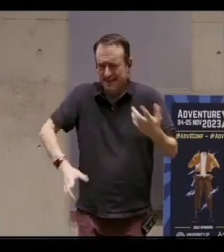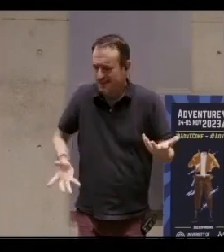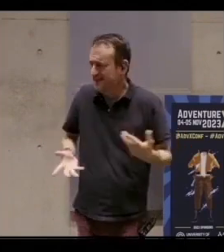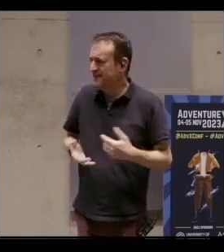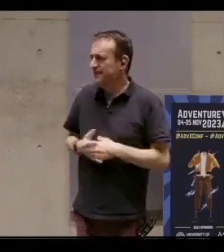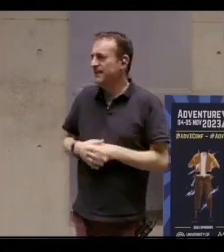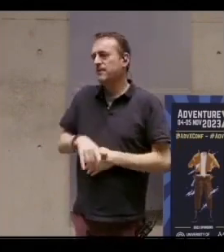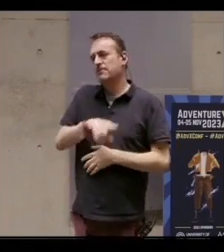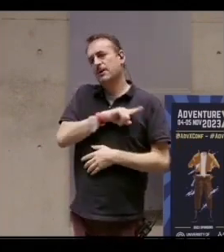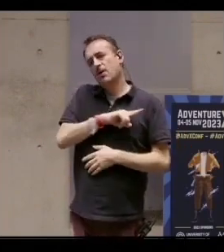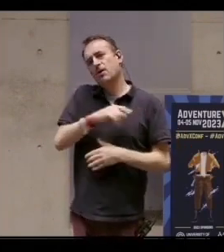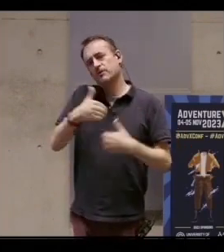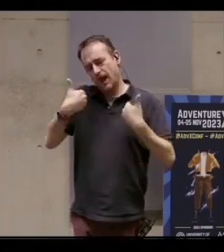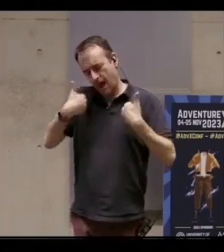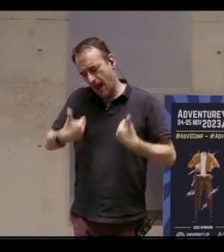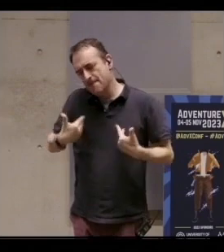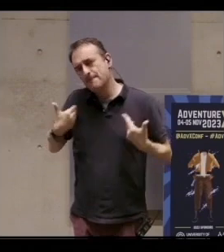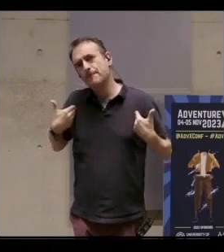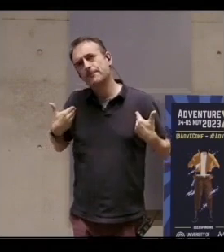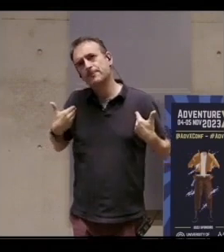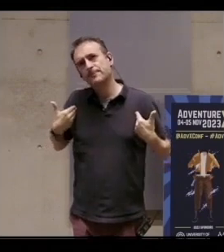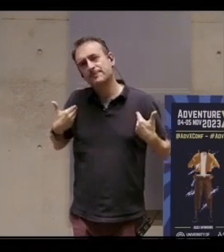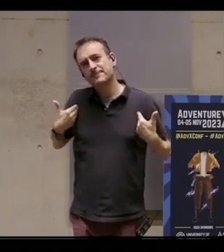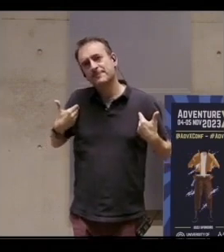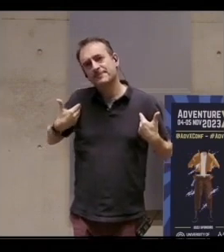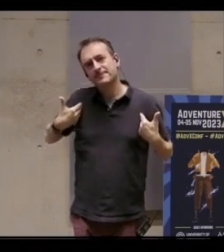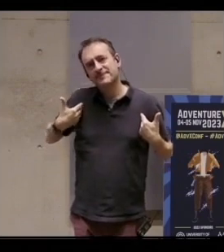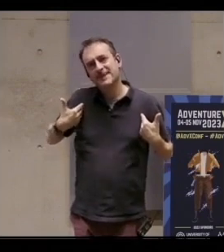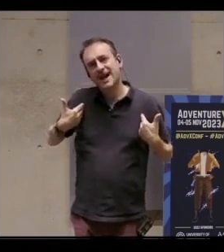because I am a coward.